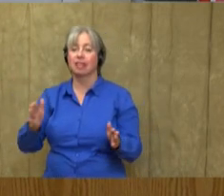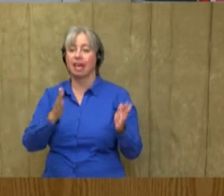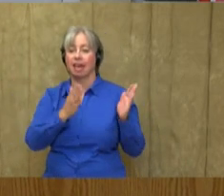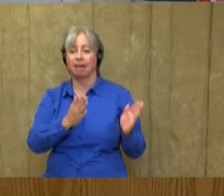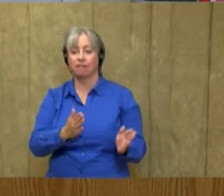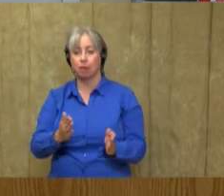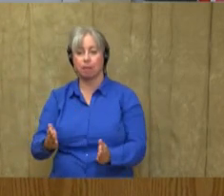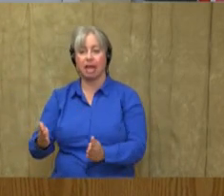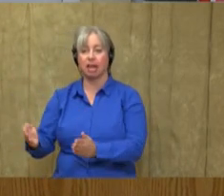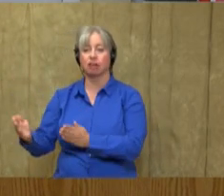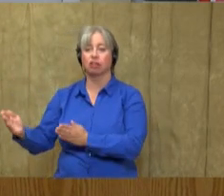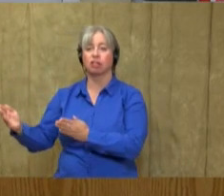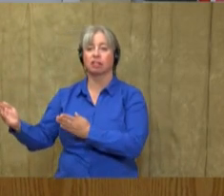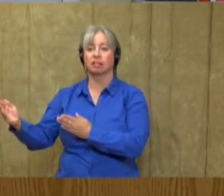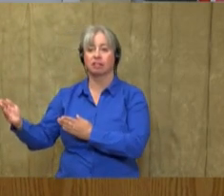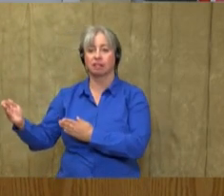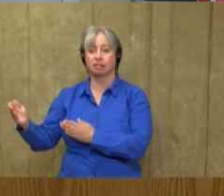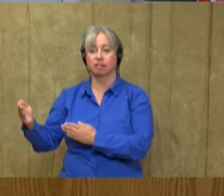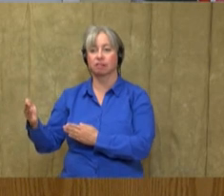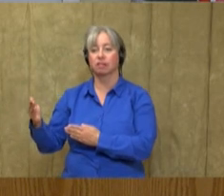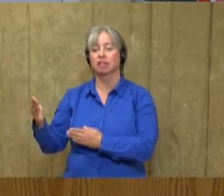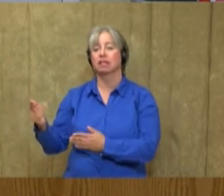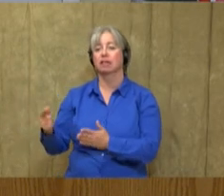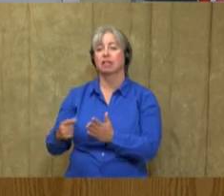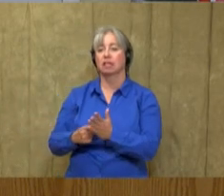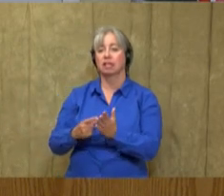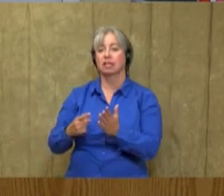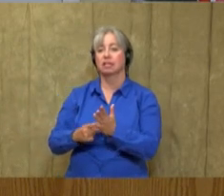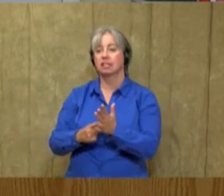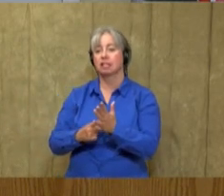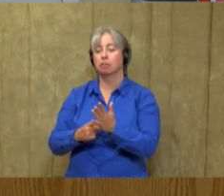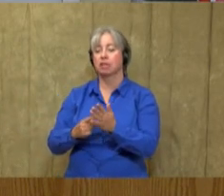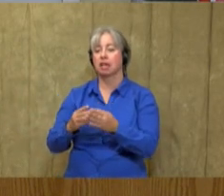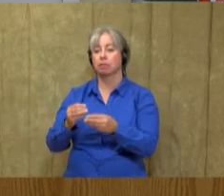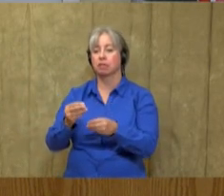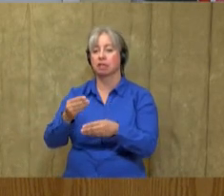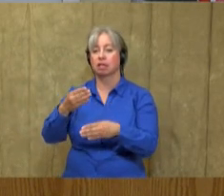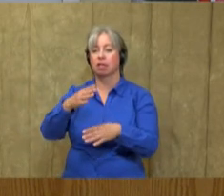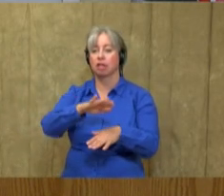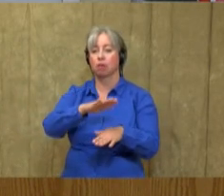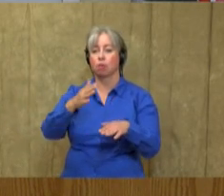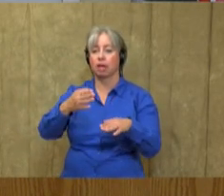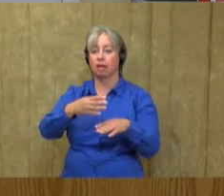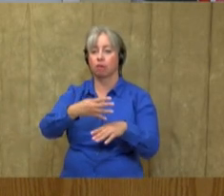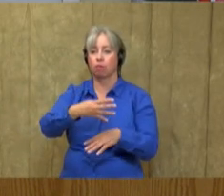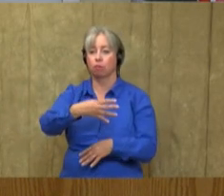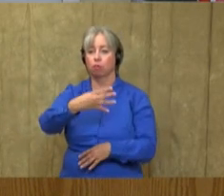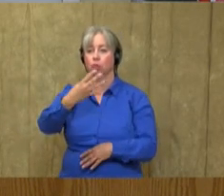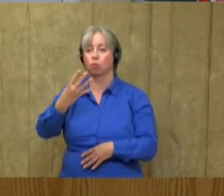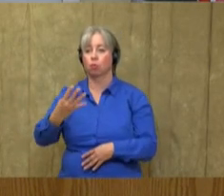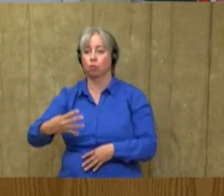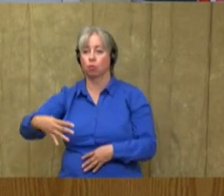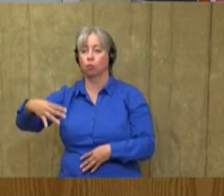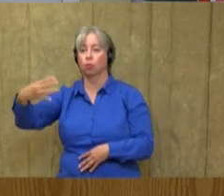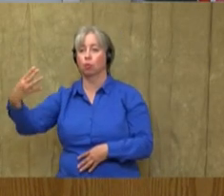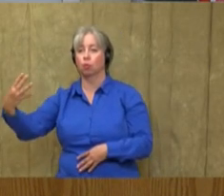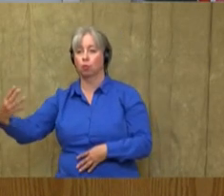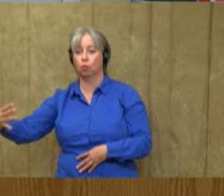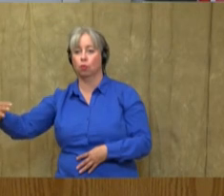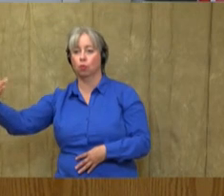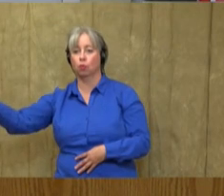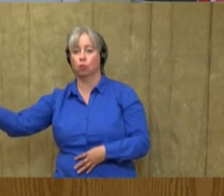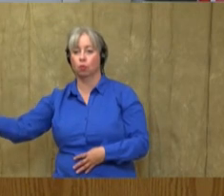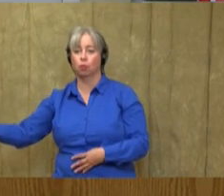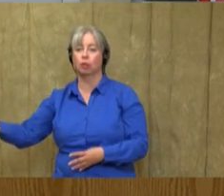them. And sometimes the waves will actually build on each other. So that's when we have waves that are sent out and